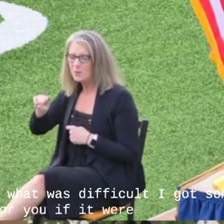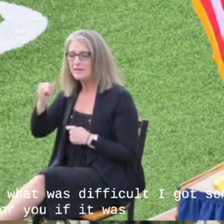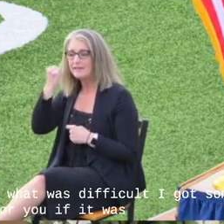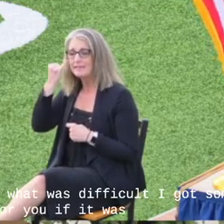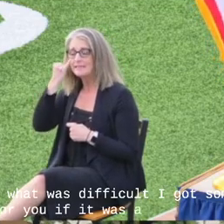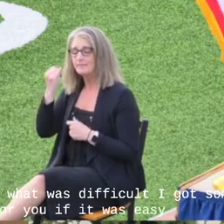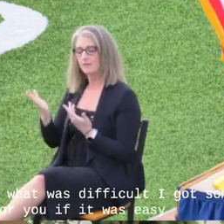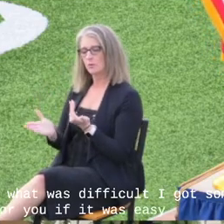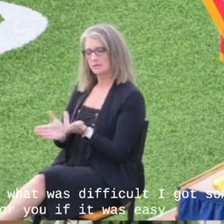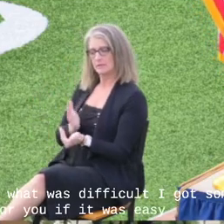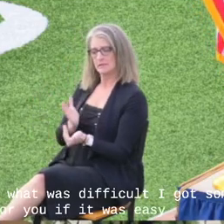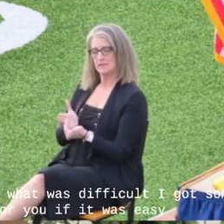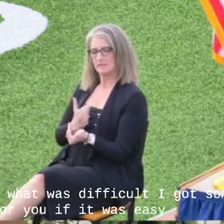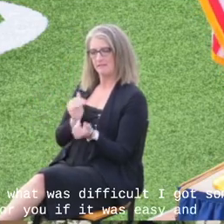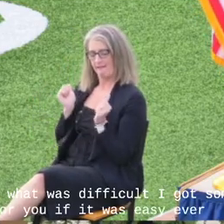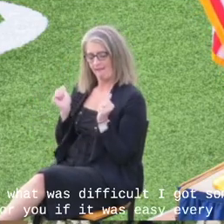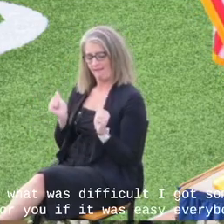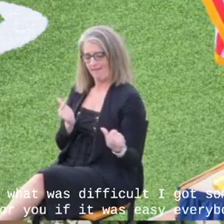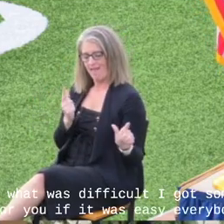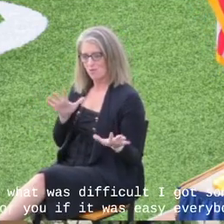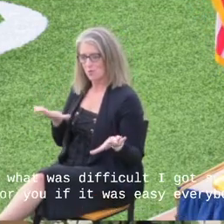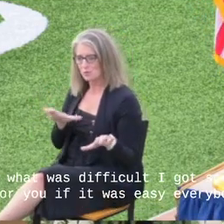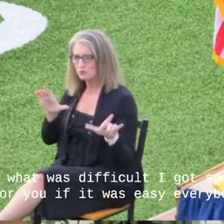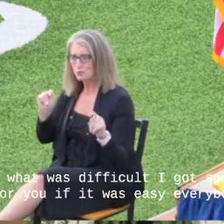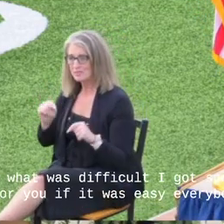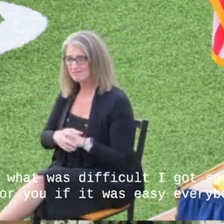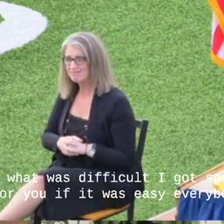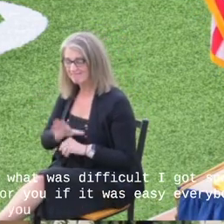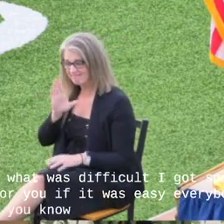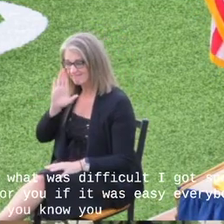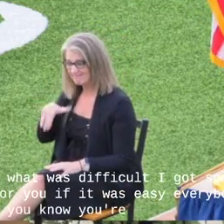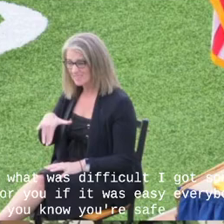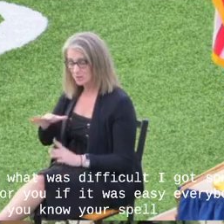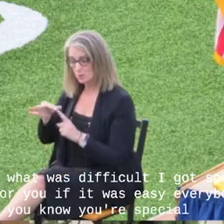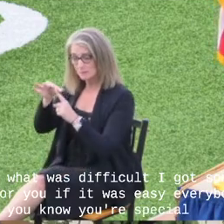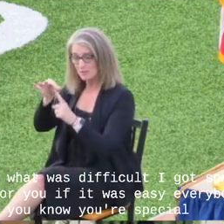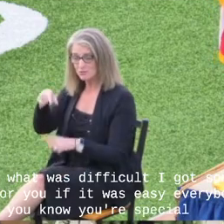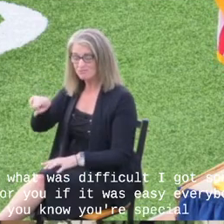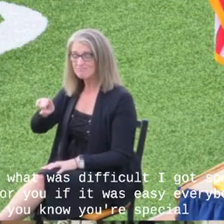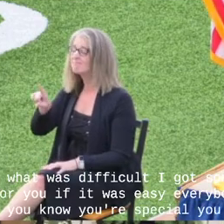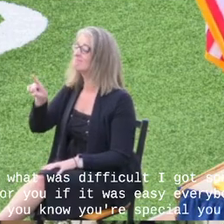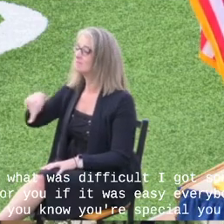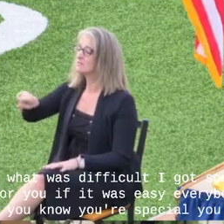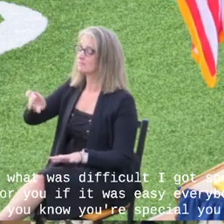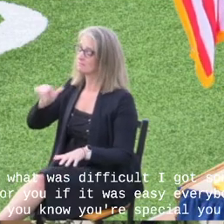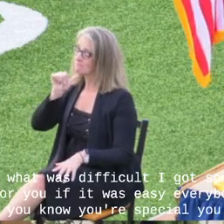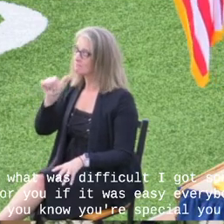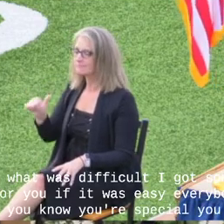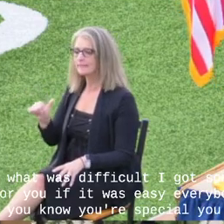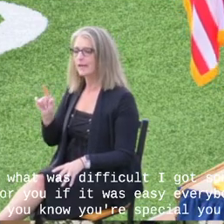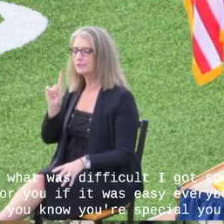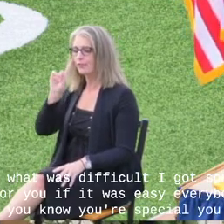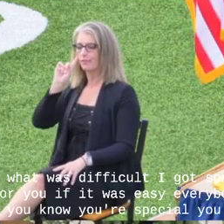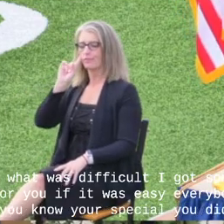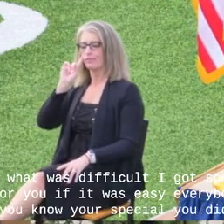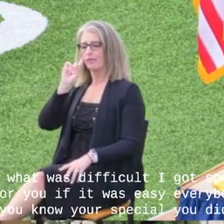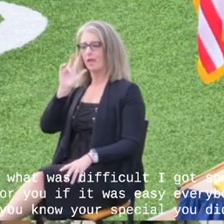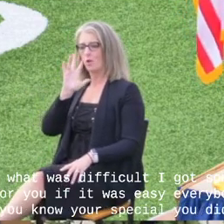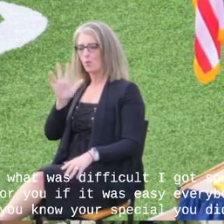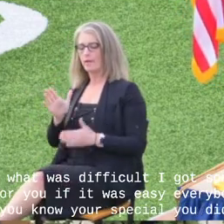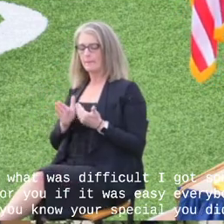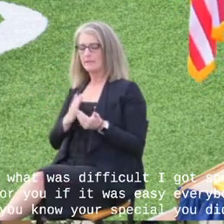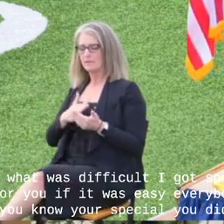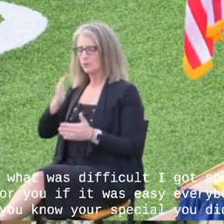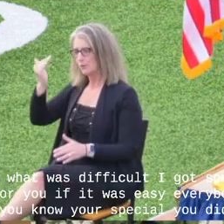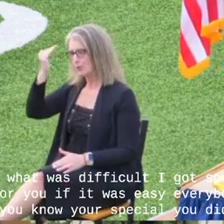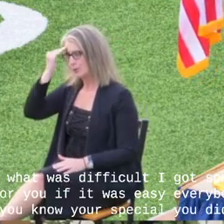was easy, everybody would do it. Do you know you're special? You didn't just think it was going to be easy.